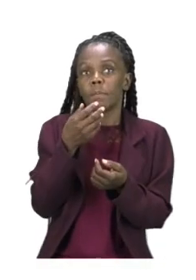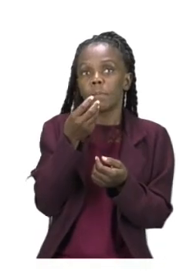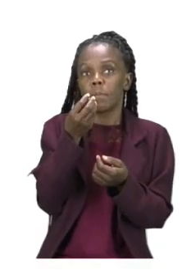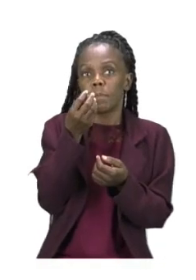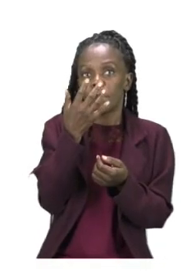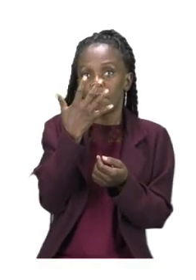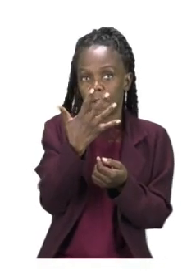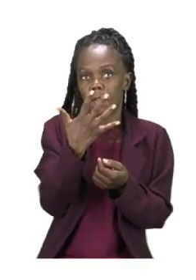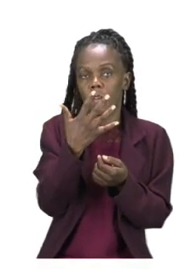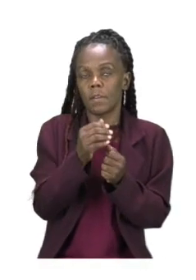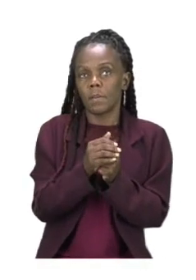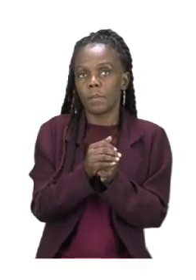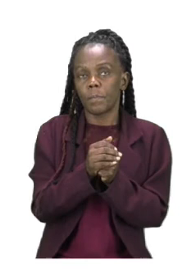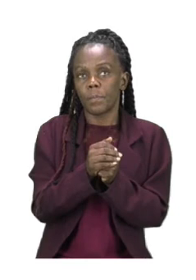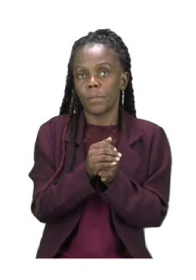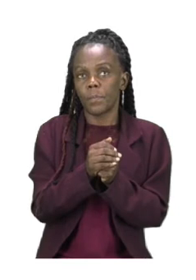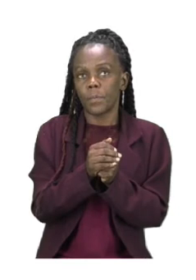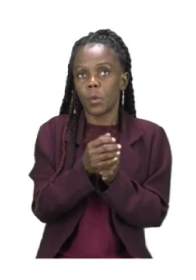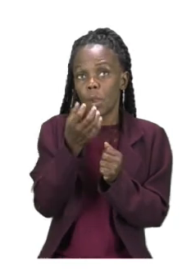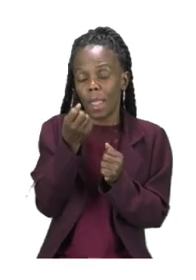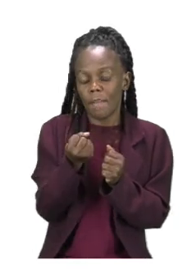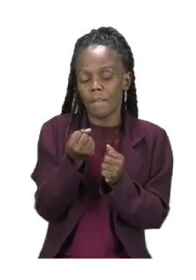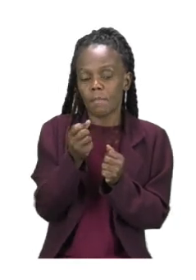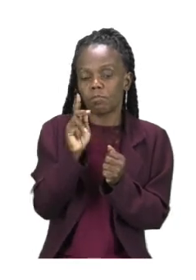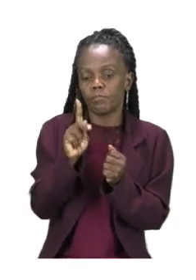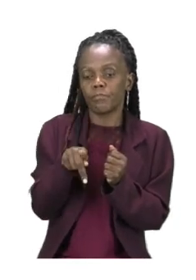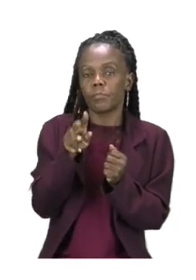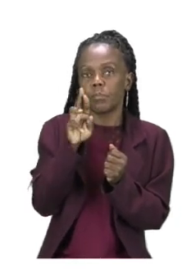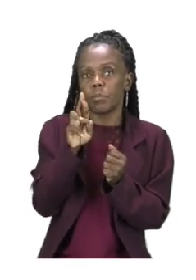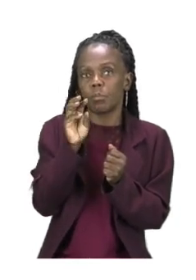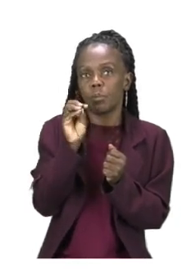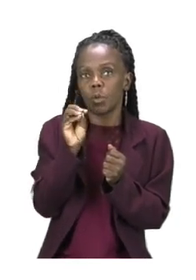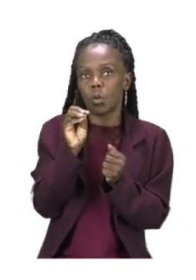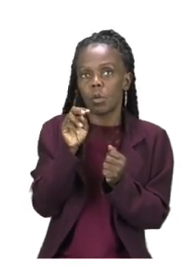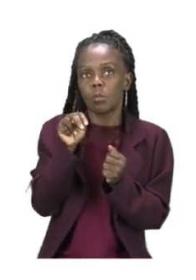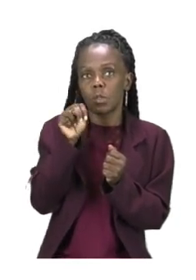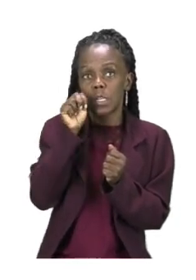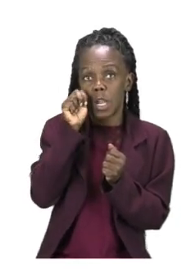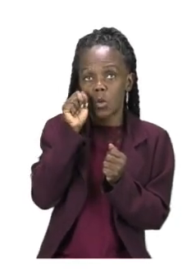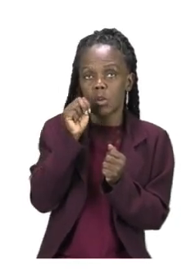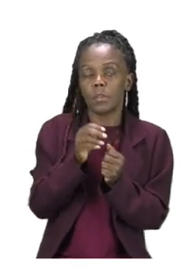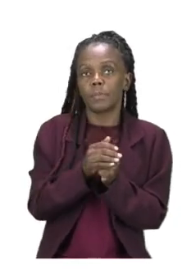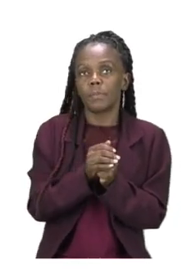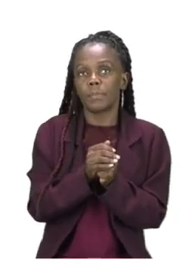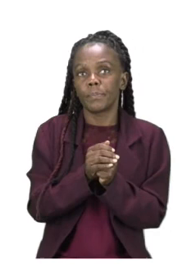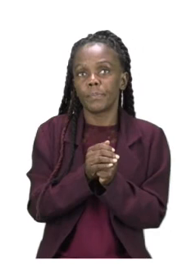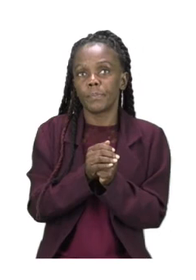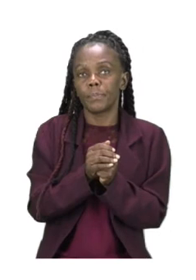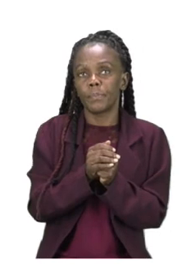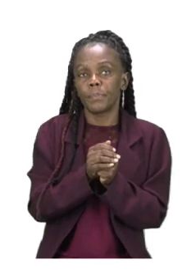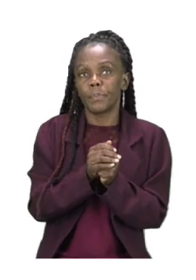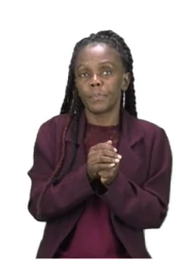5, we have pronouns, personal pronouns. Now, a